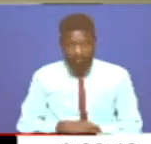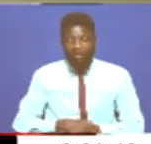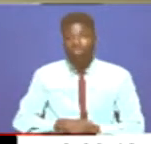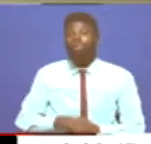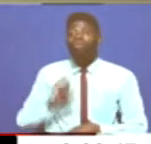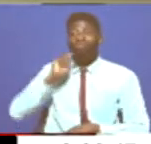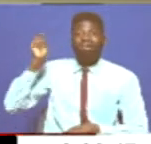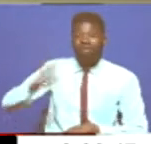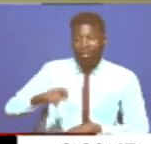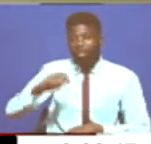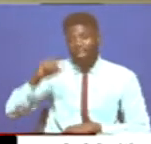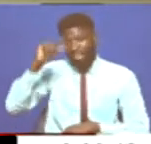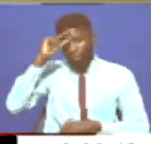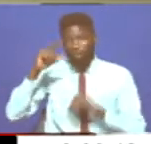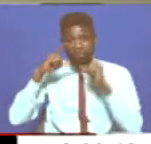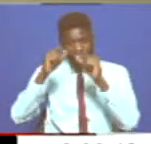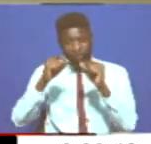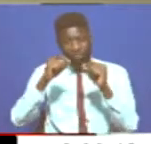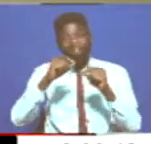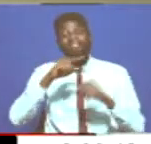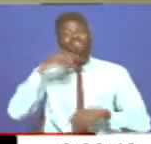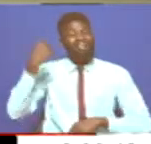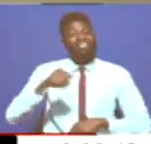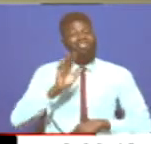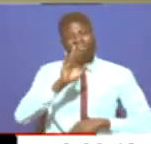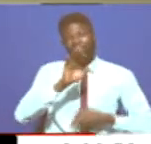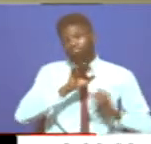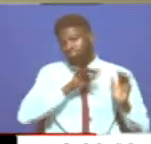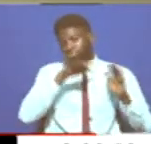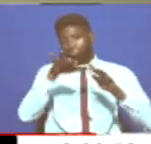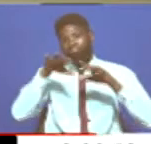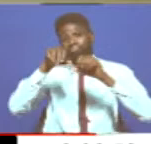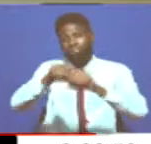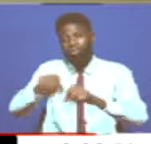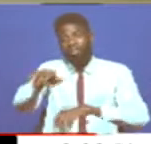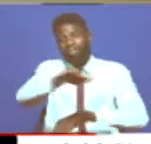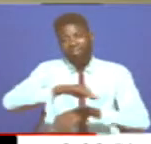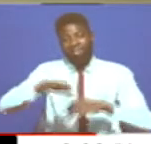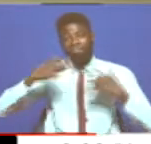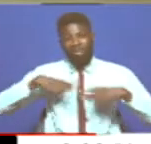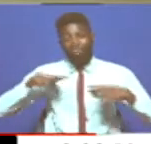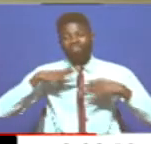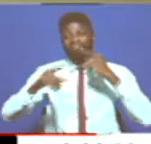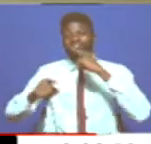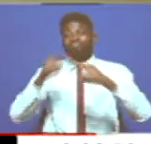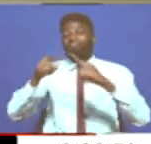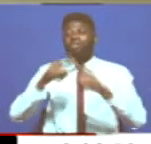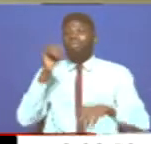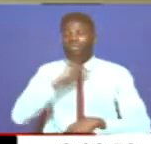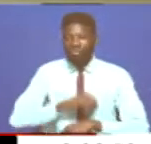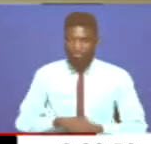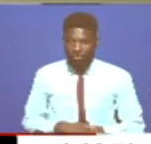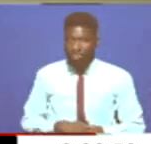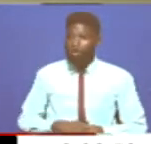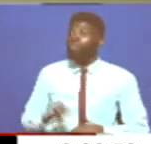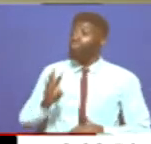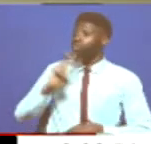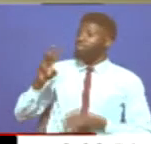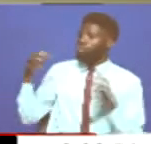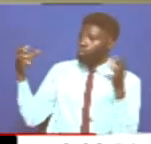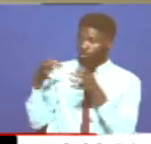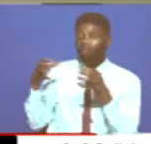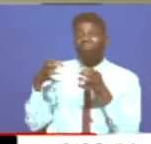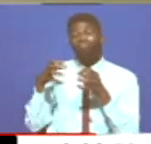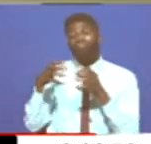the plant, killing an unknown number of people. Western powers have condemned Russia for what they called a horrific